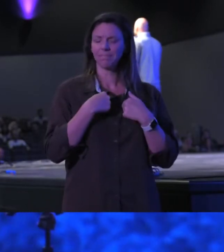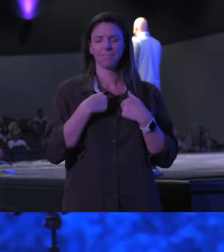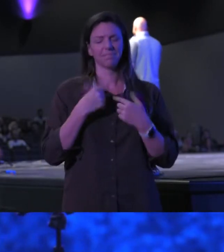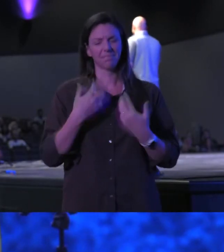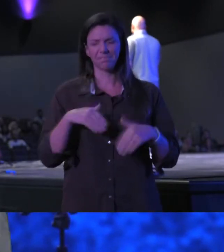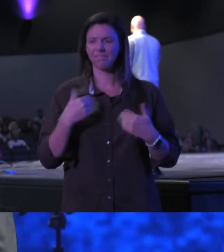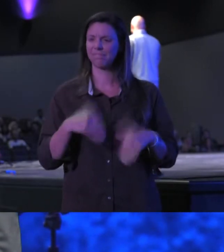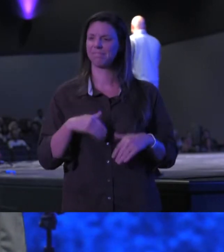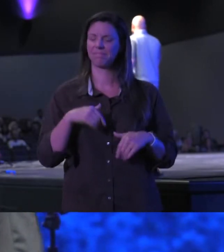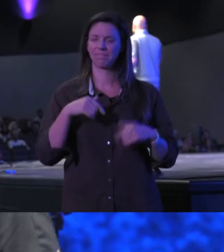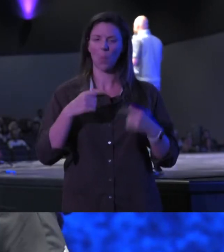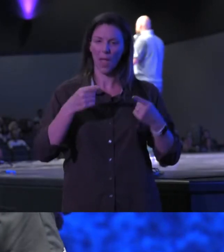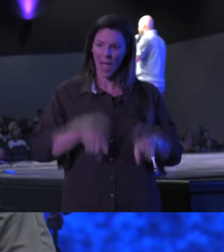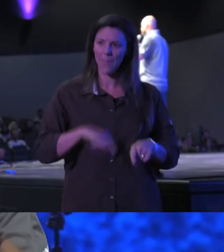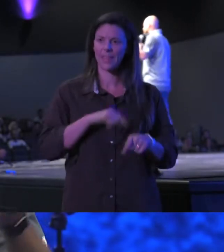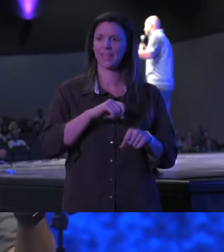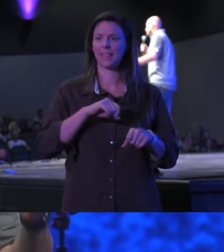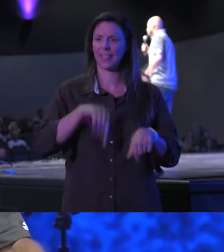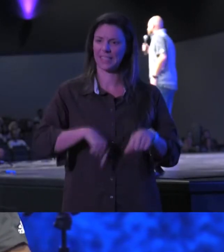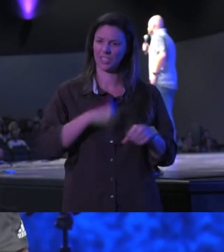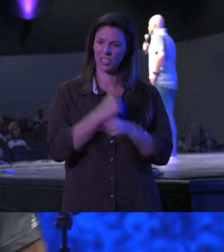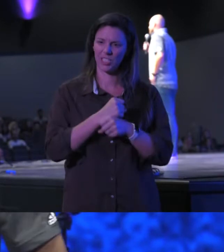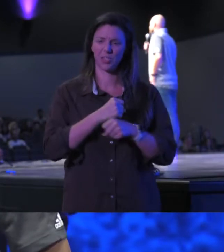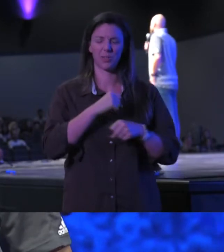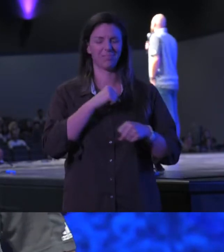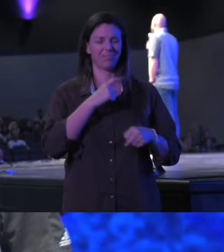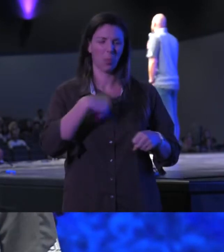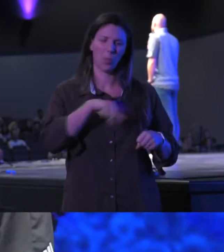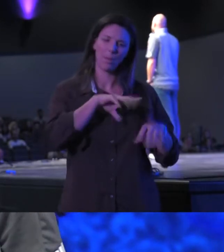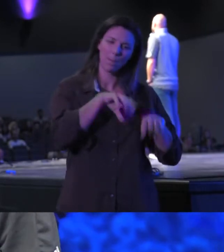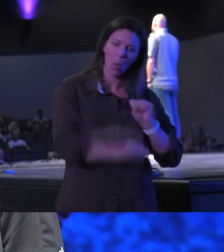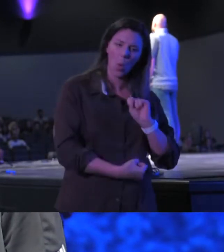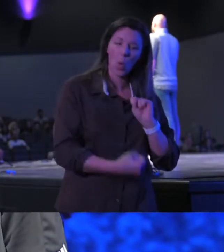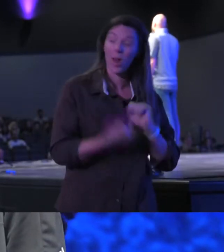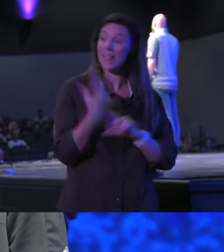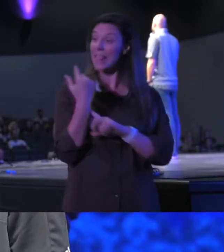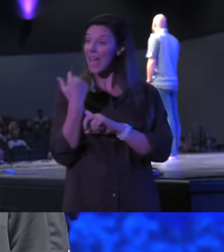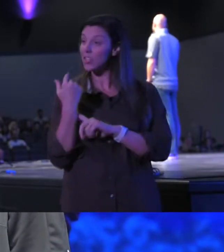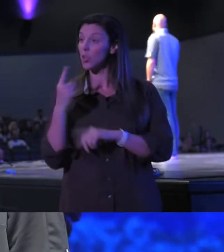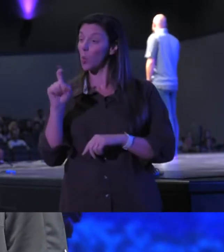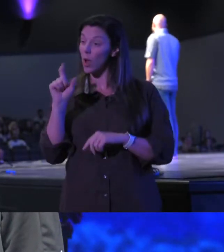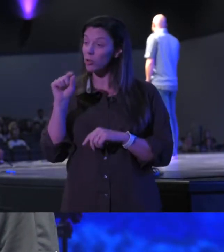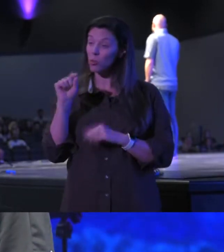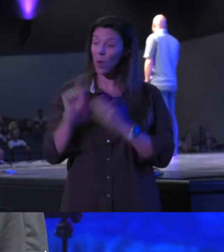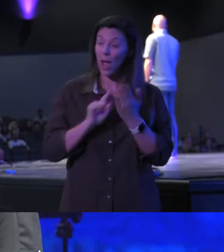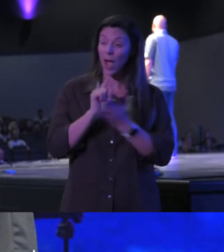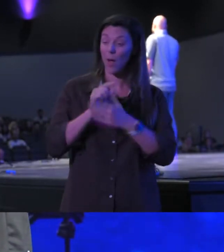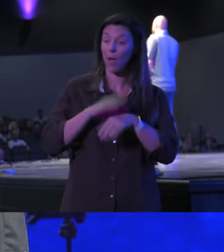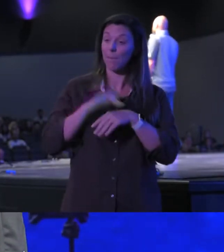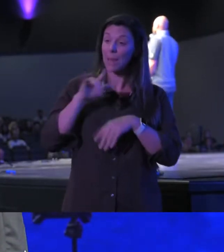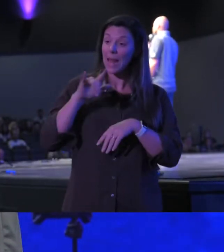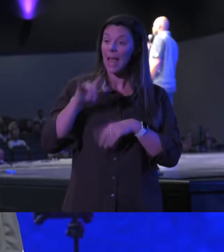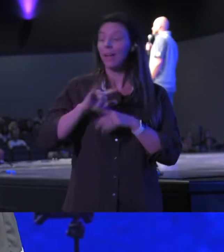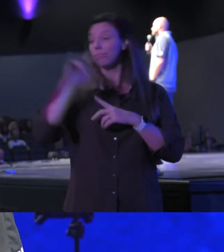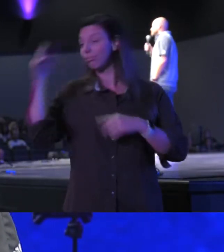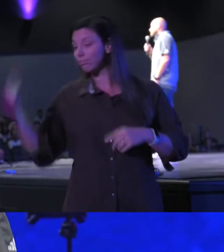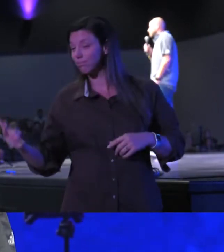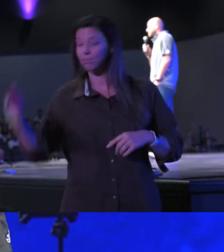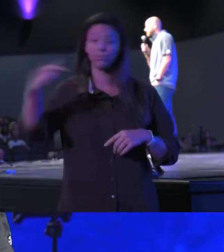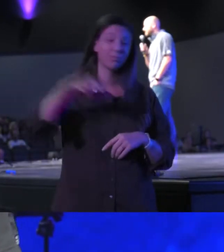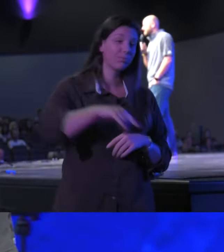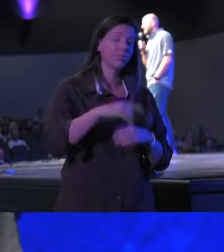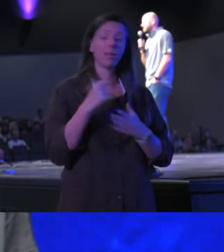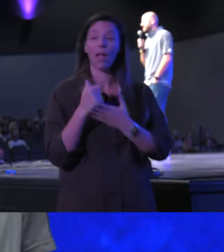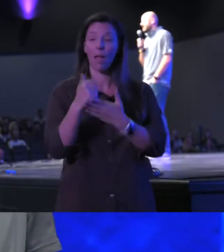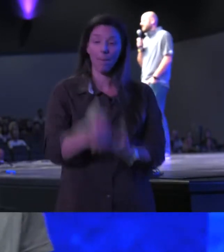mourned what has happened this year, because last year I spent over 120 hours on a plane going to work with our missionary partners around the world, and this